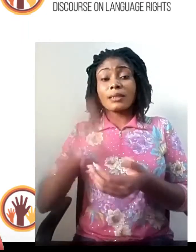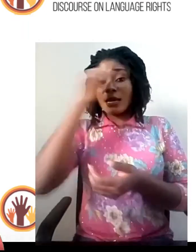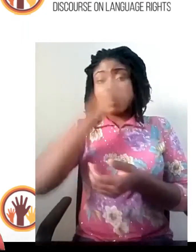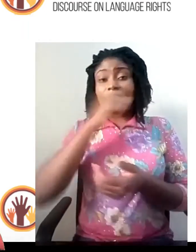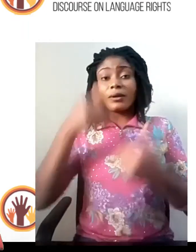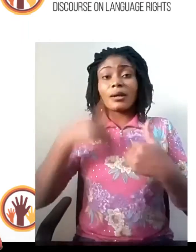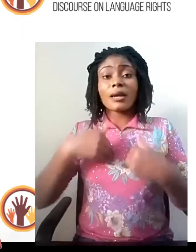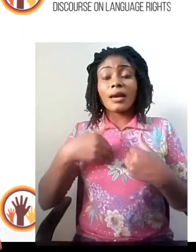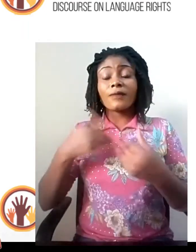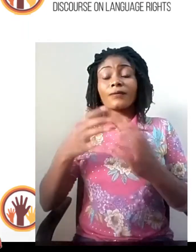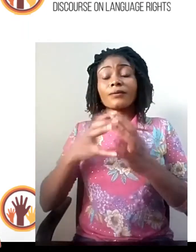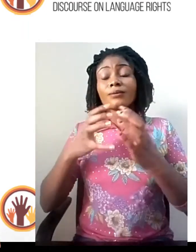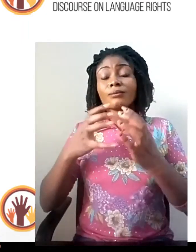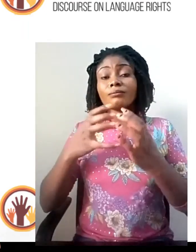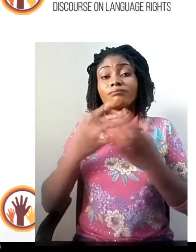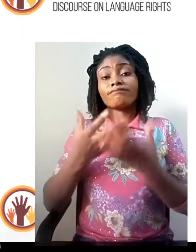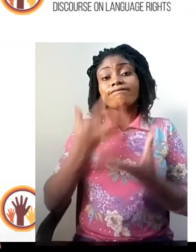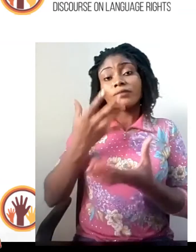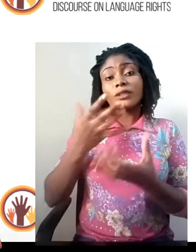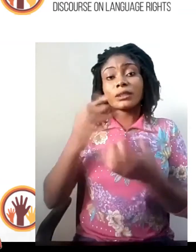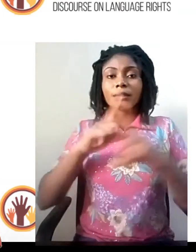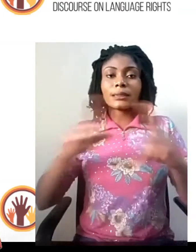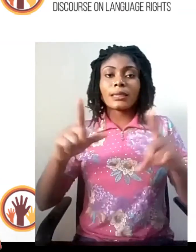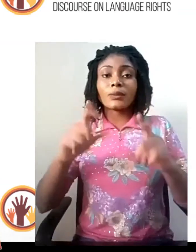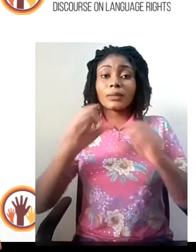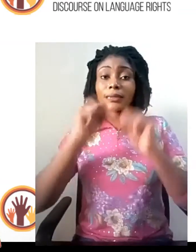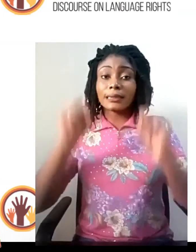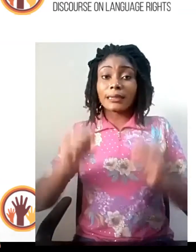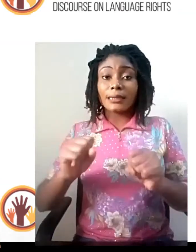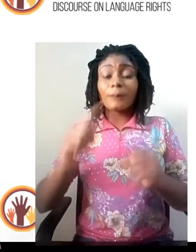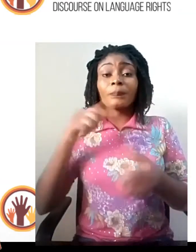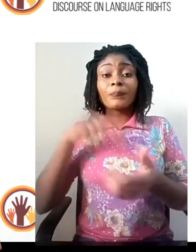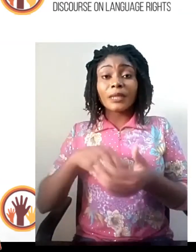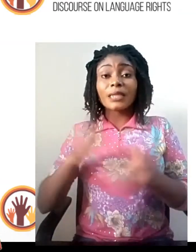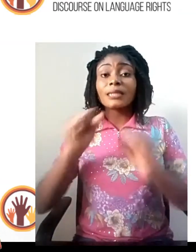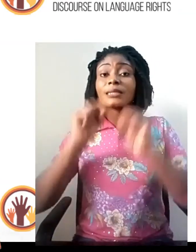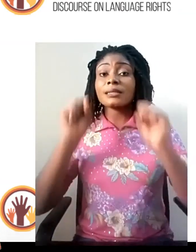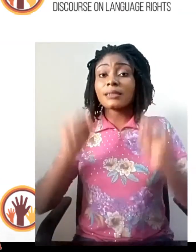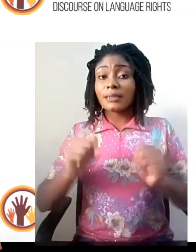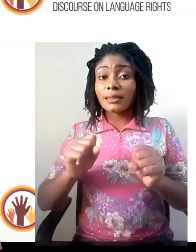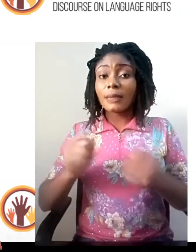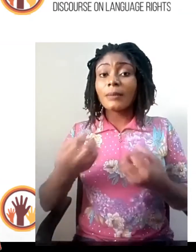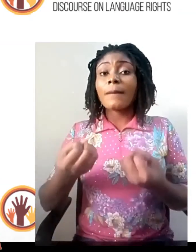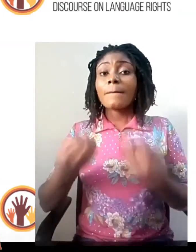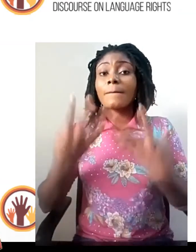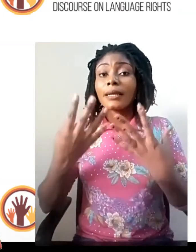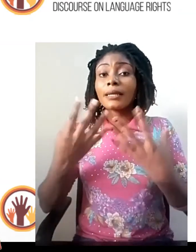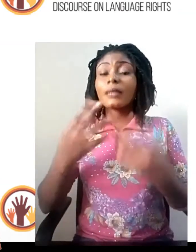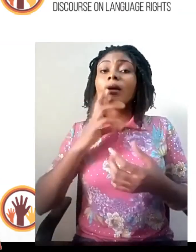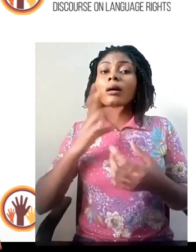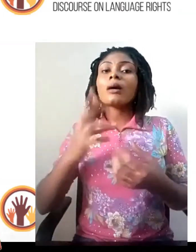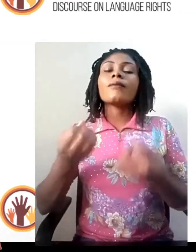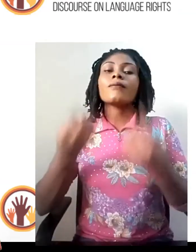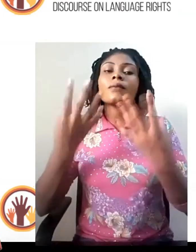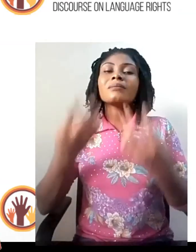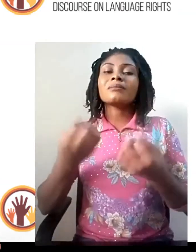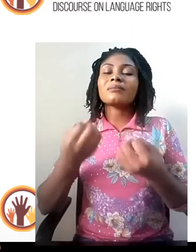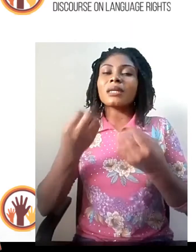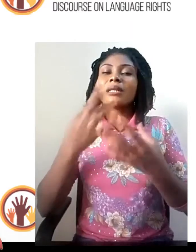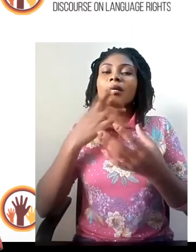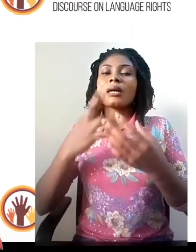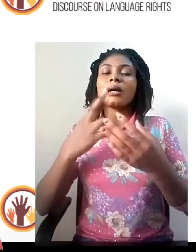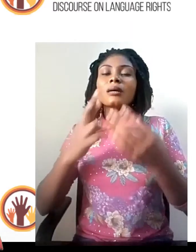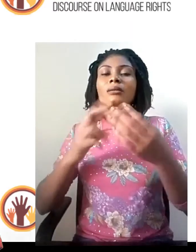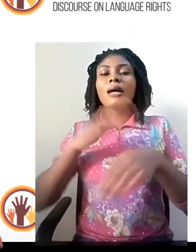systems, these sign language systems, many of which are very endangered. Many of them are